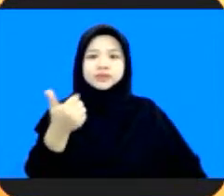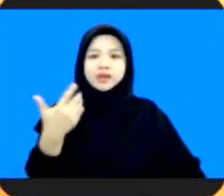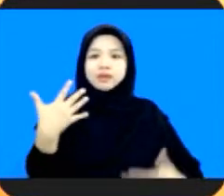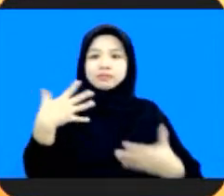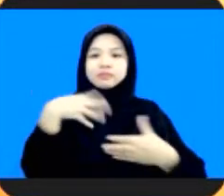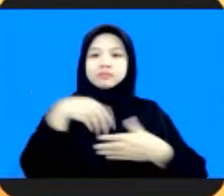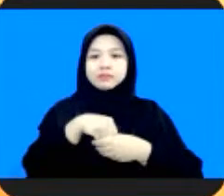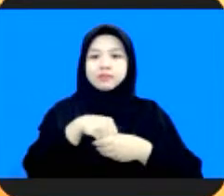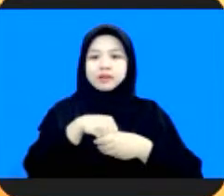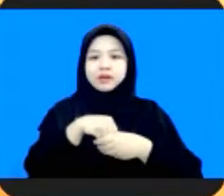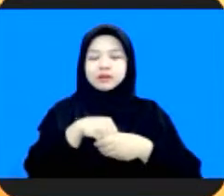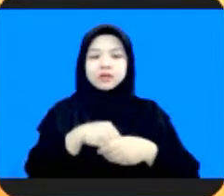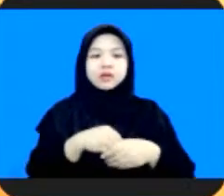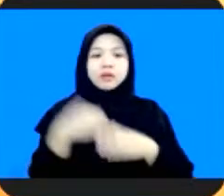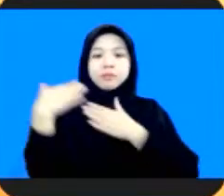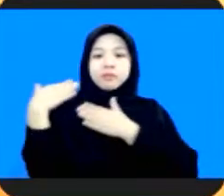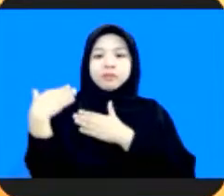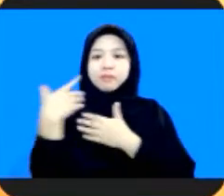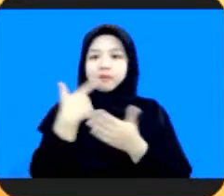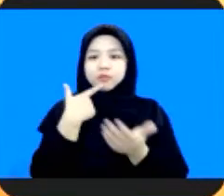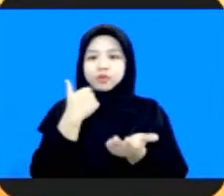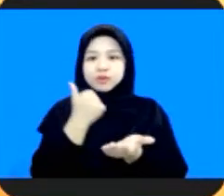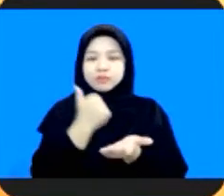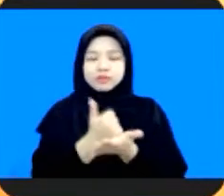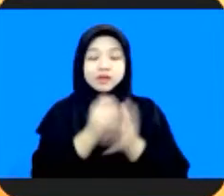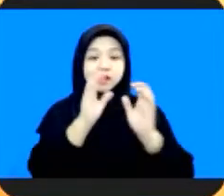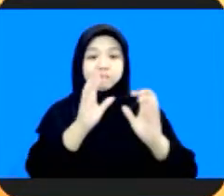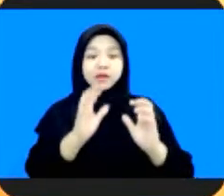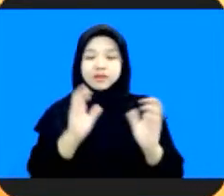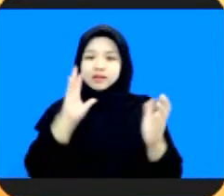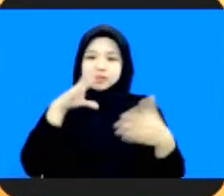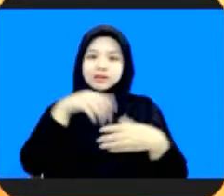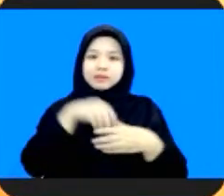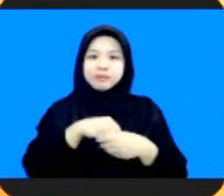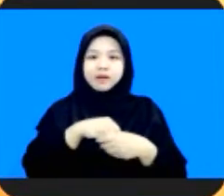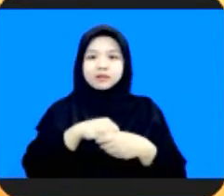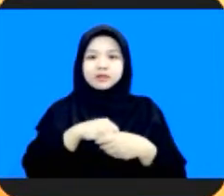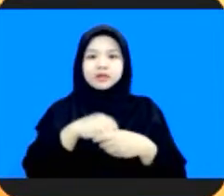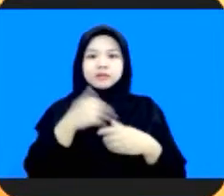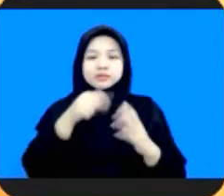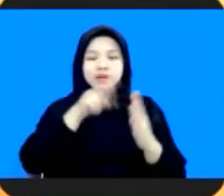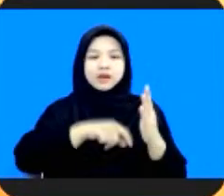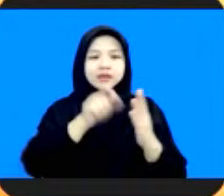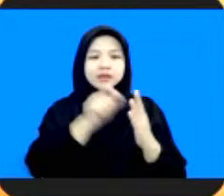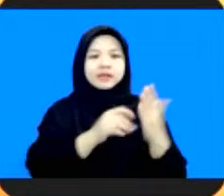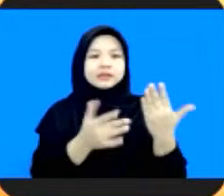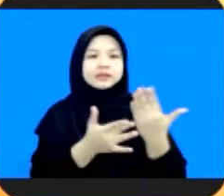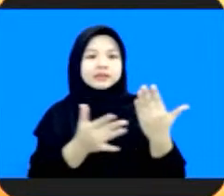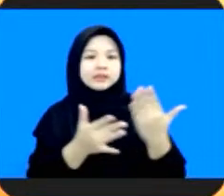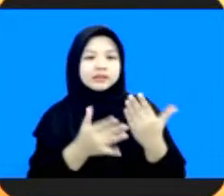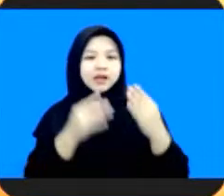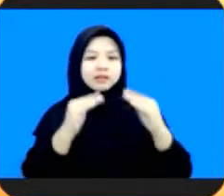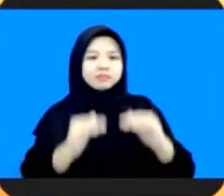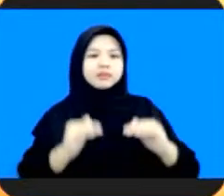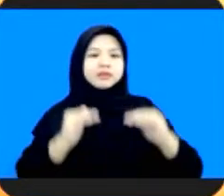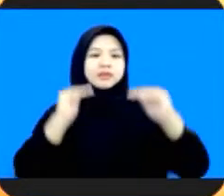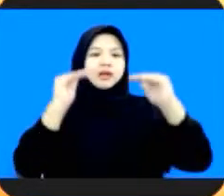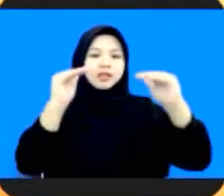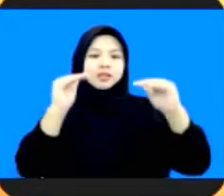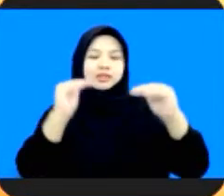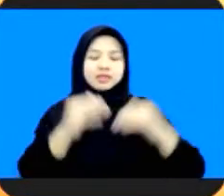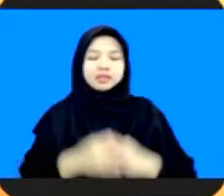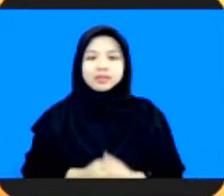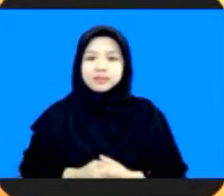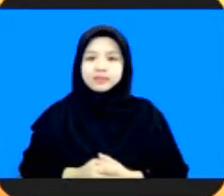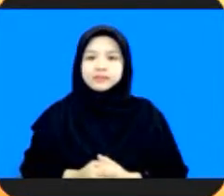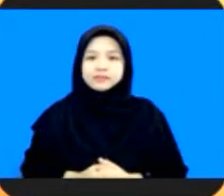improving the digital literacy of the users, so that maybe that would that solve the problem?